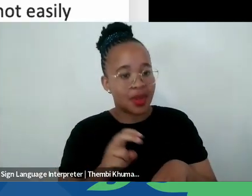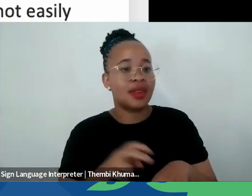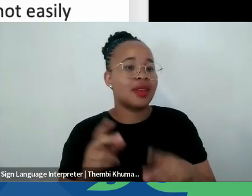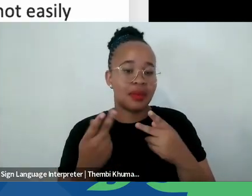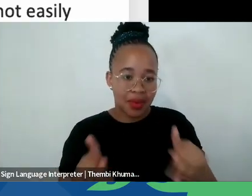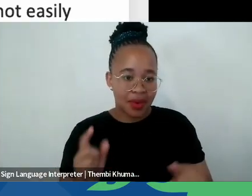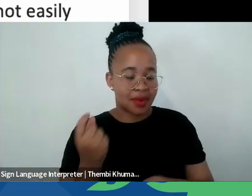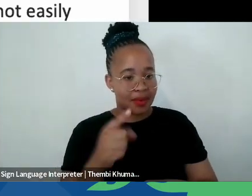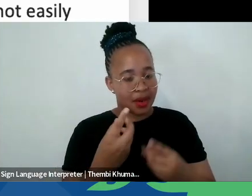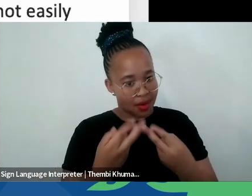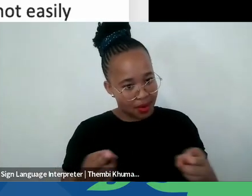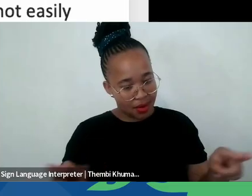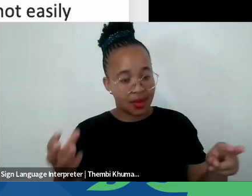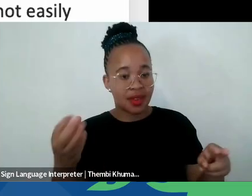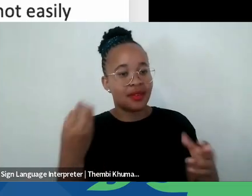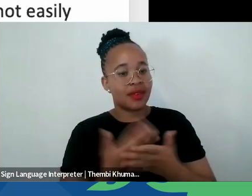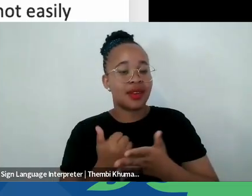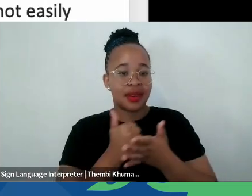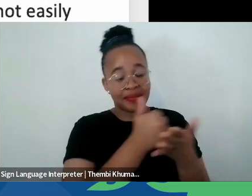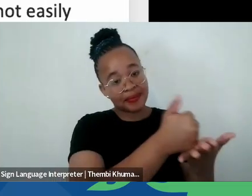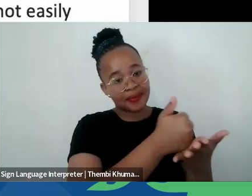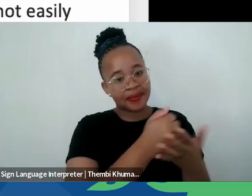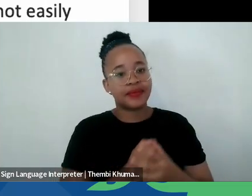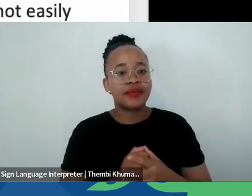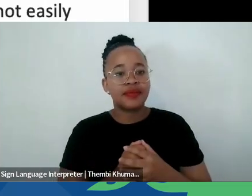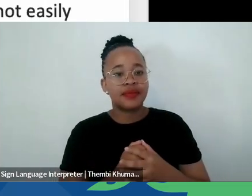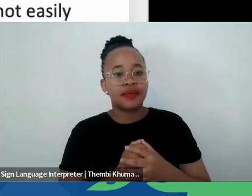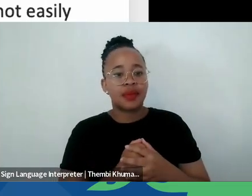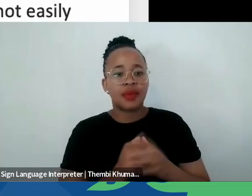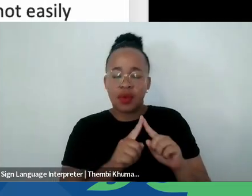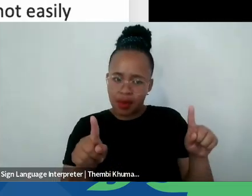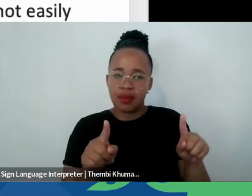resources. So the question is that,